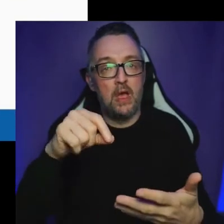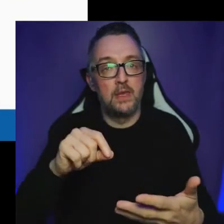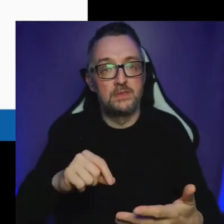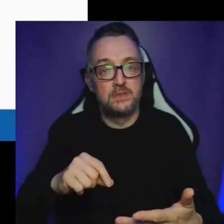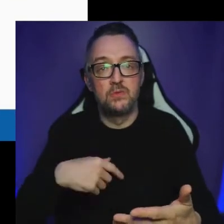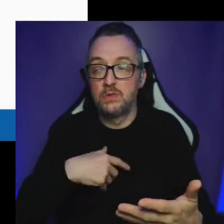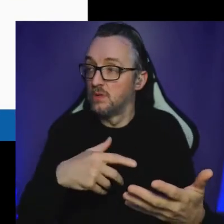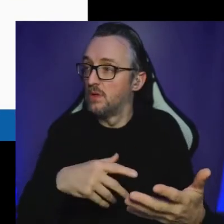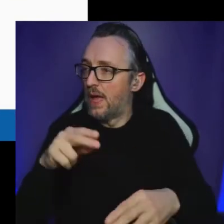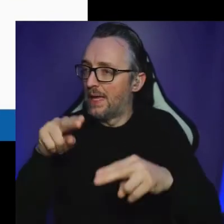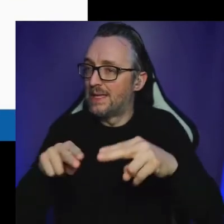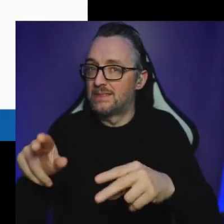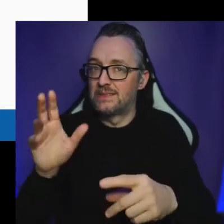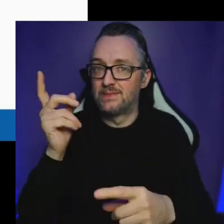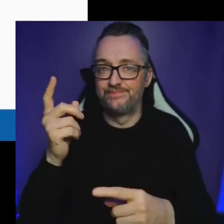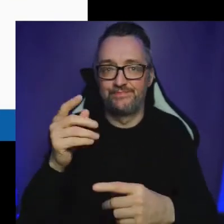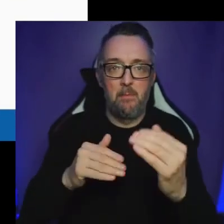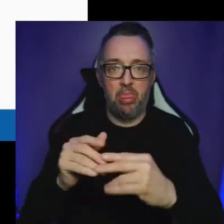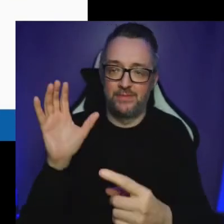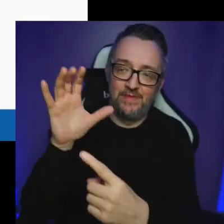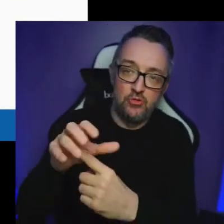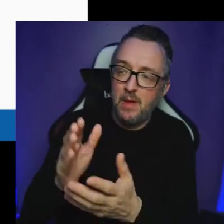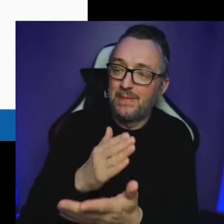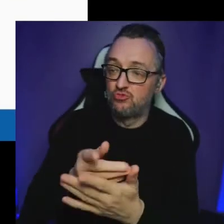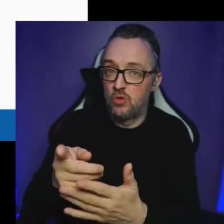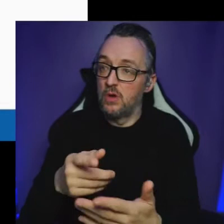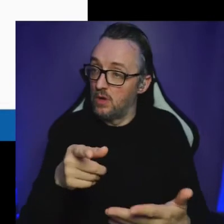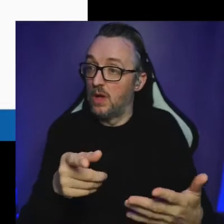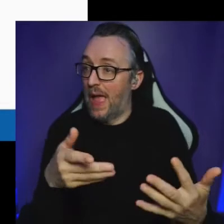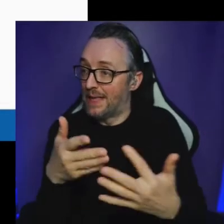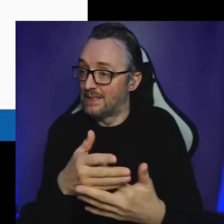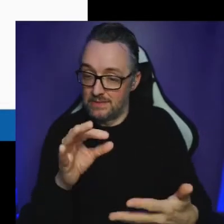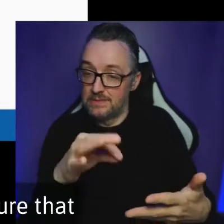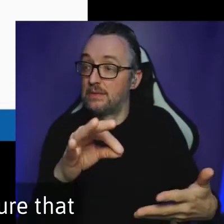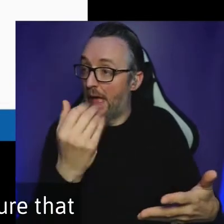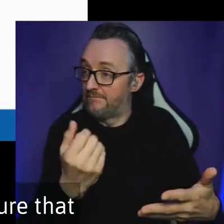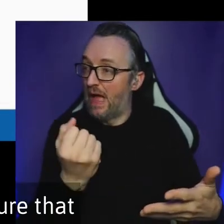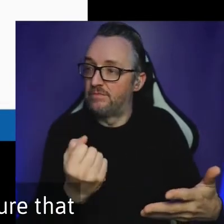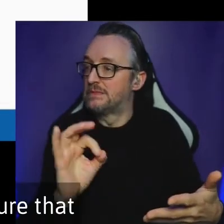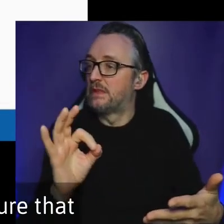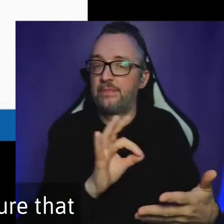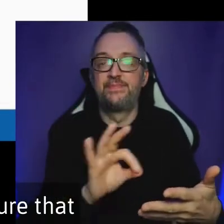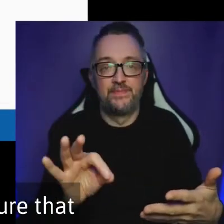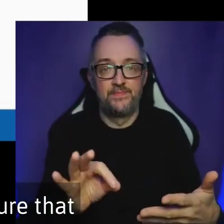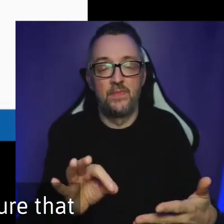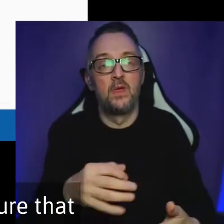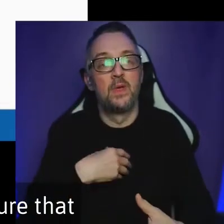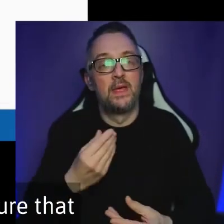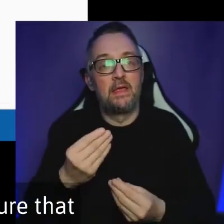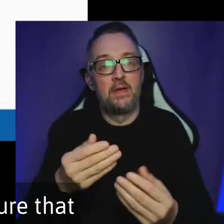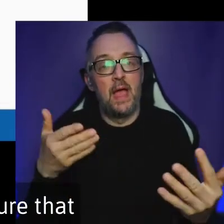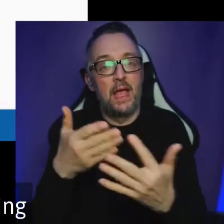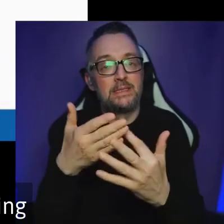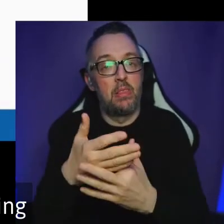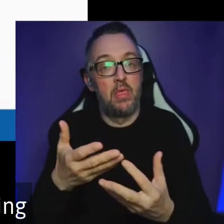and we'll assess a venue and ensure that we're selecting the right venues. We also provide accessible materials. We make sure